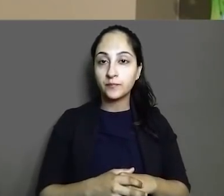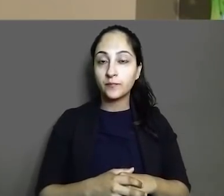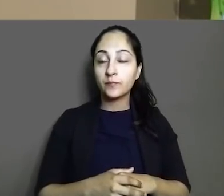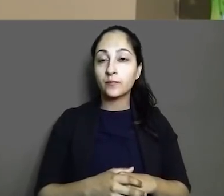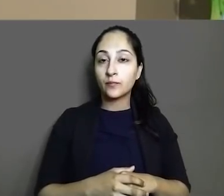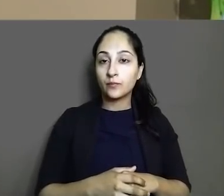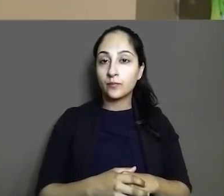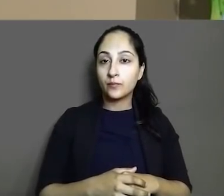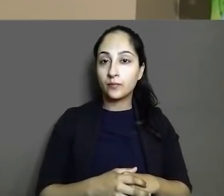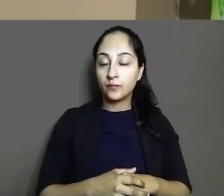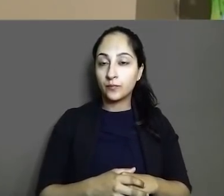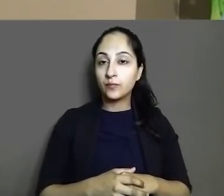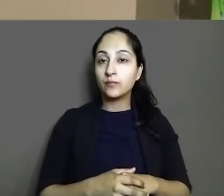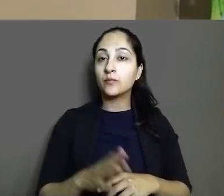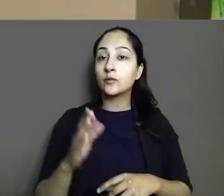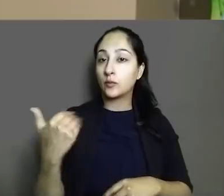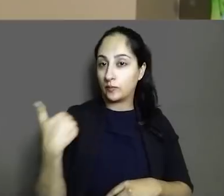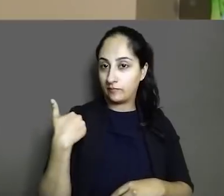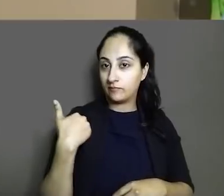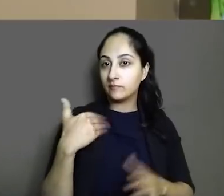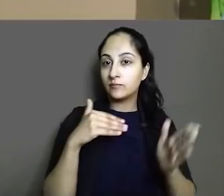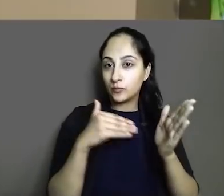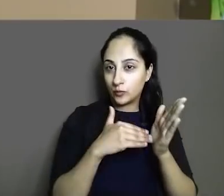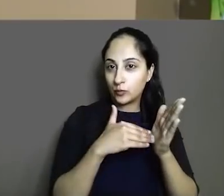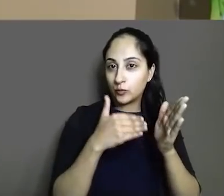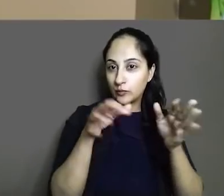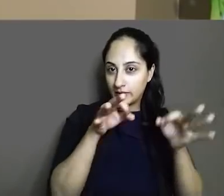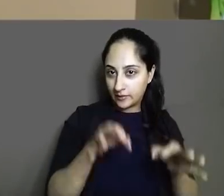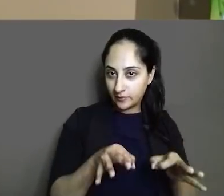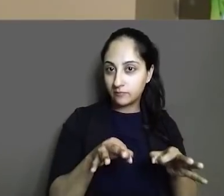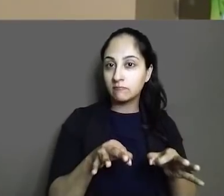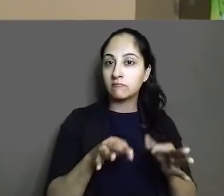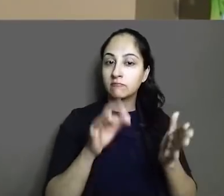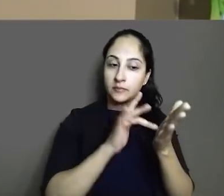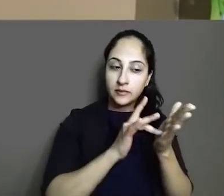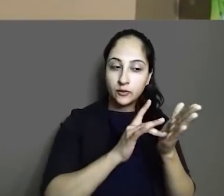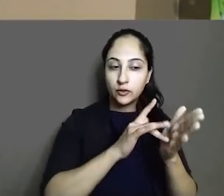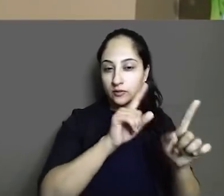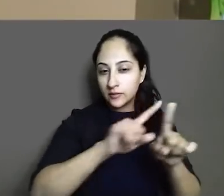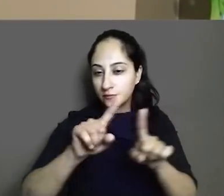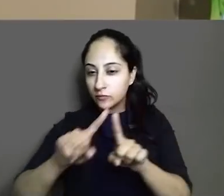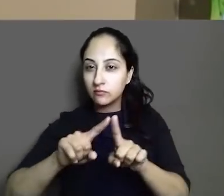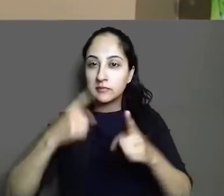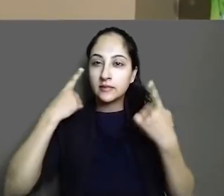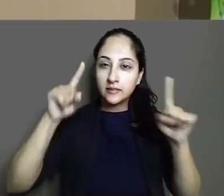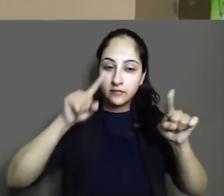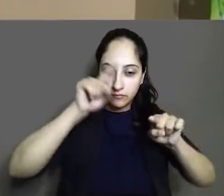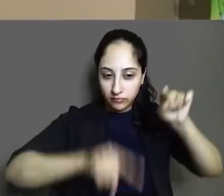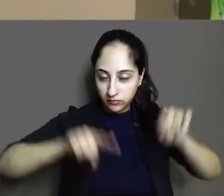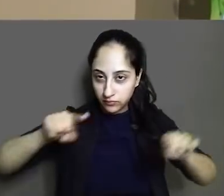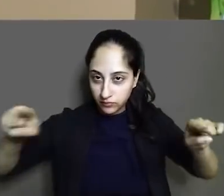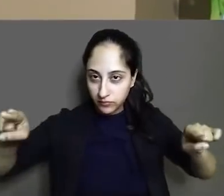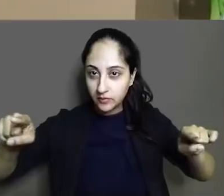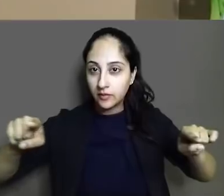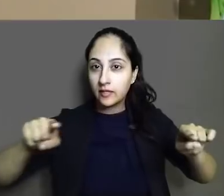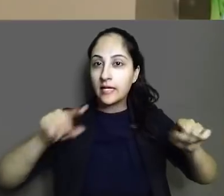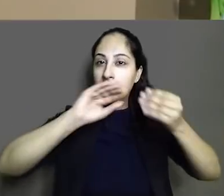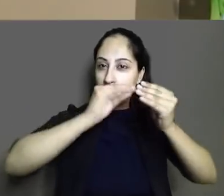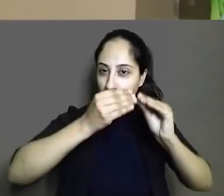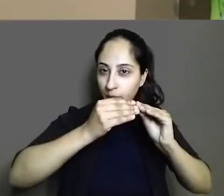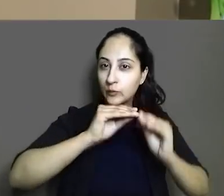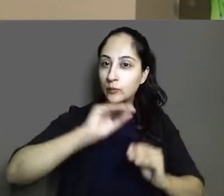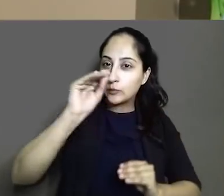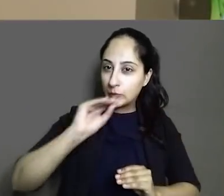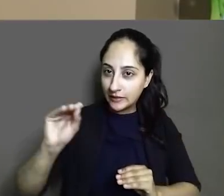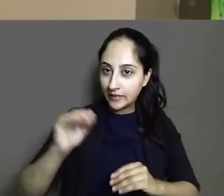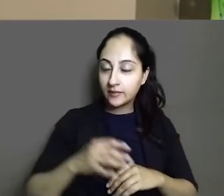is a chance that in the future we'll be able to mix and match. So we could use one dose of Pfizer and one dose of Moderna